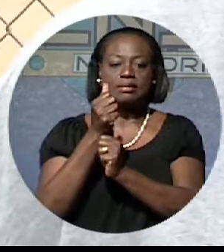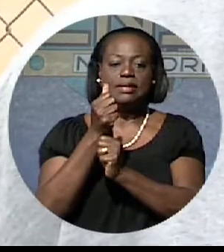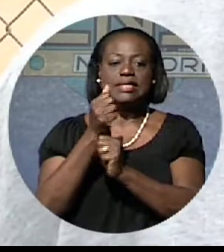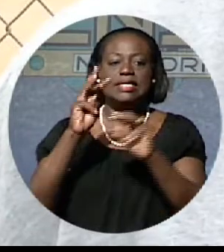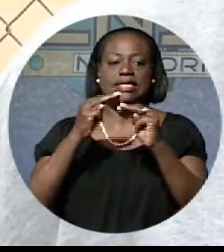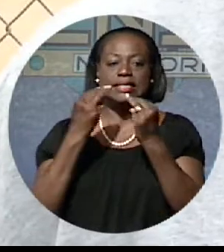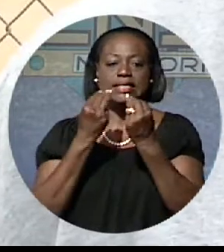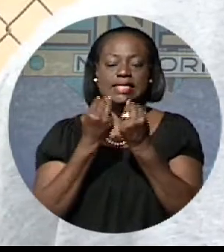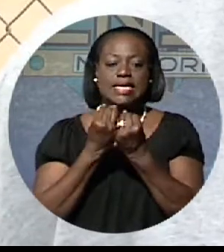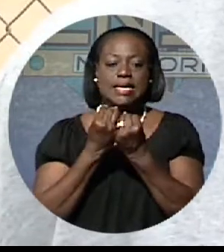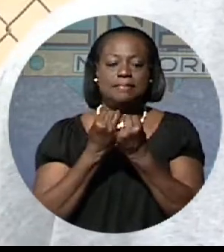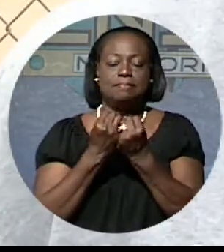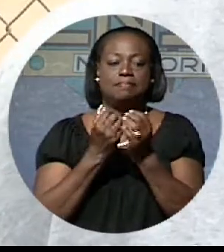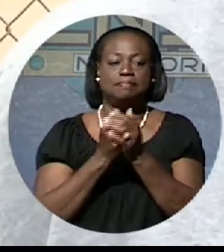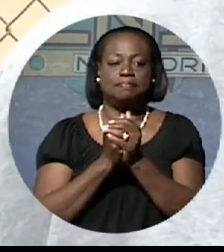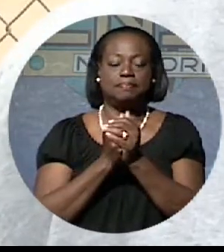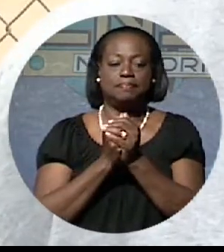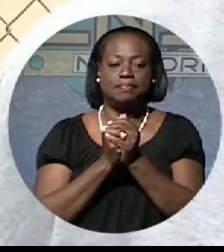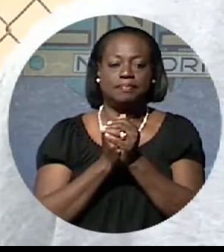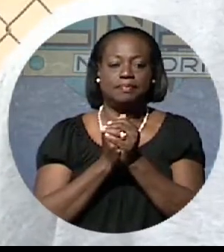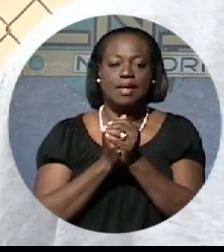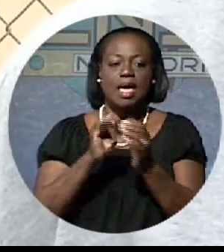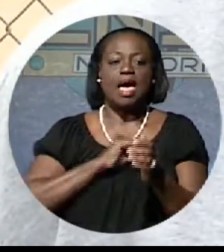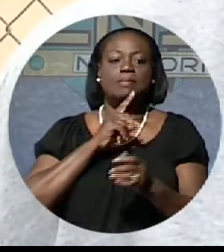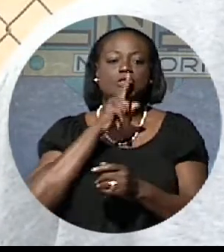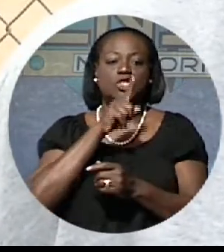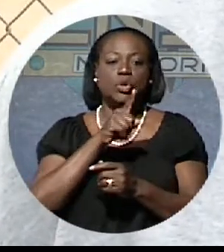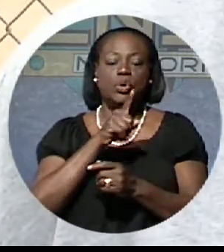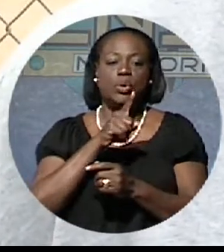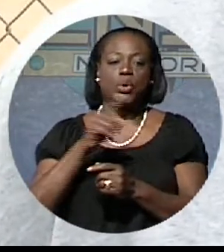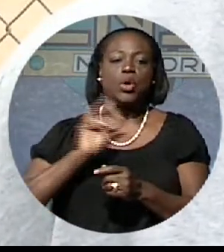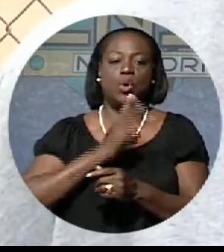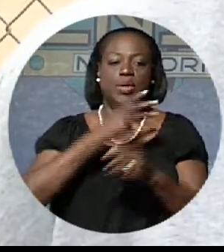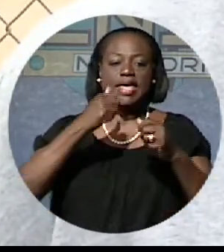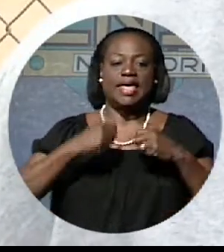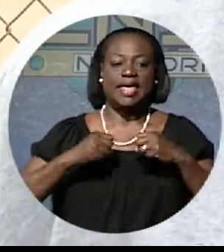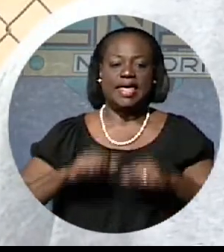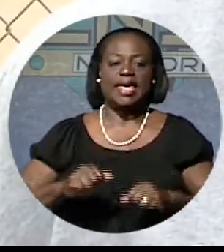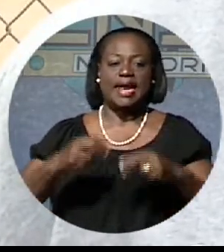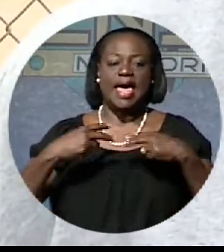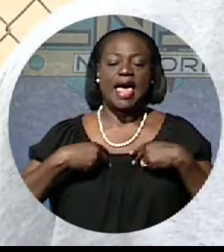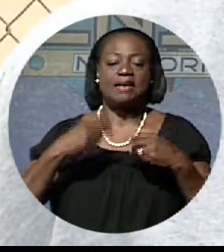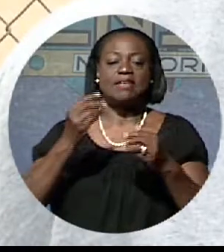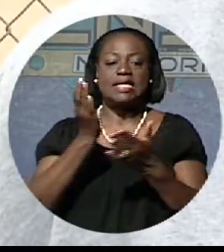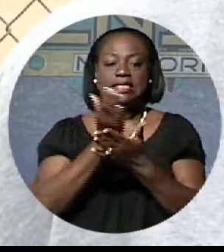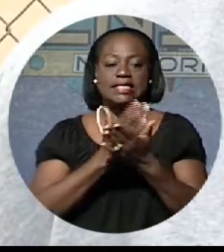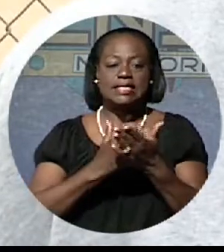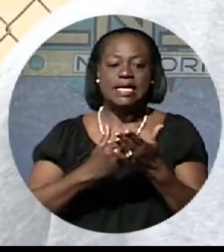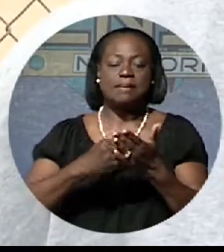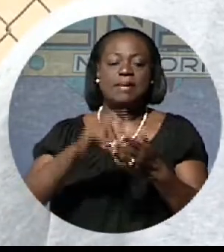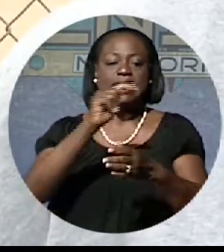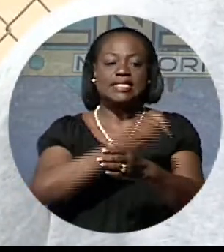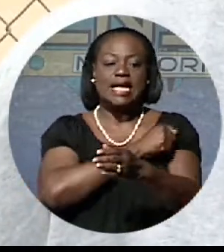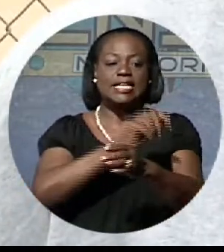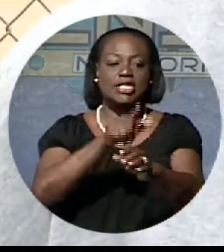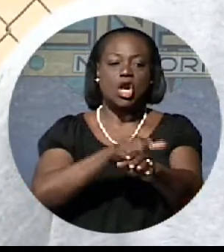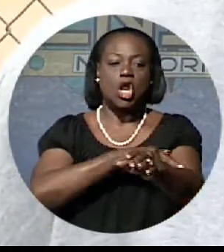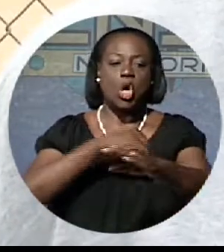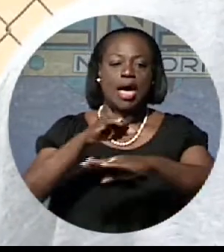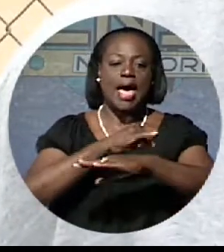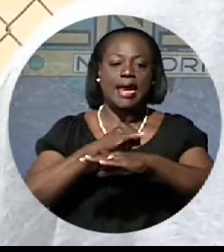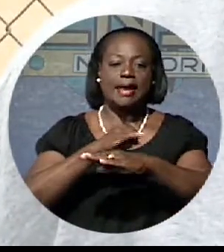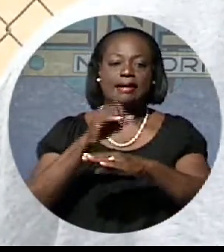team that we've had in a long time. I'm sure we can find some talent in Long Island, Exoma, Eleuthera. Hopefully Eleuthera will come on